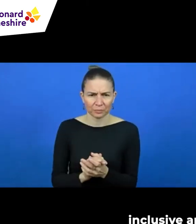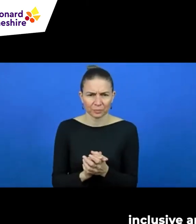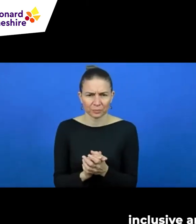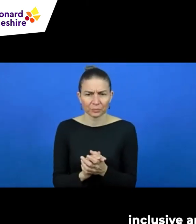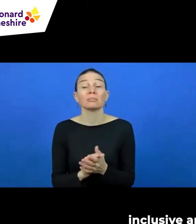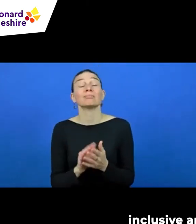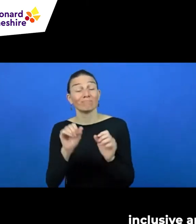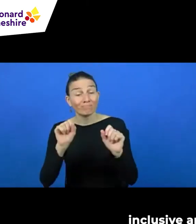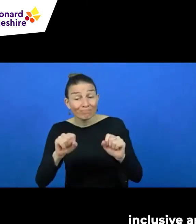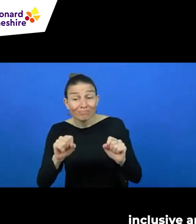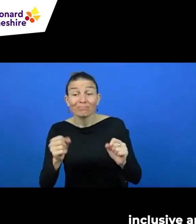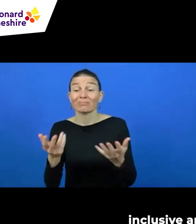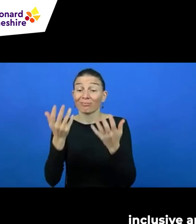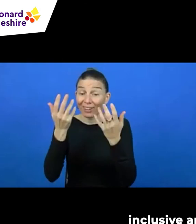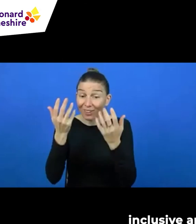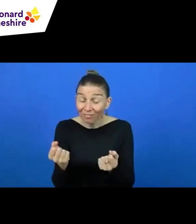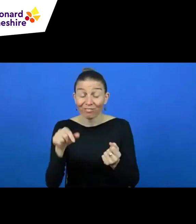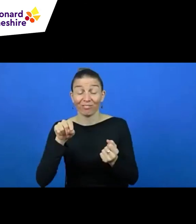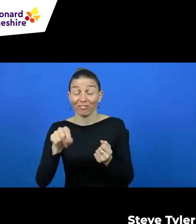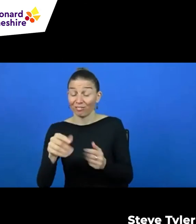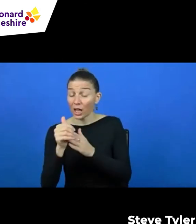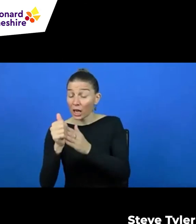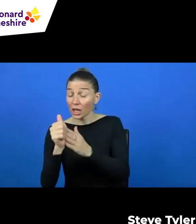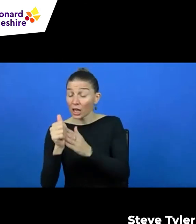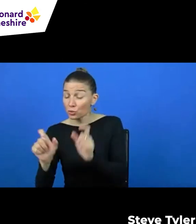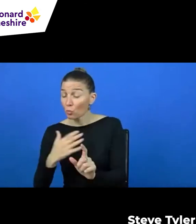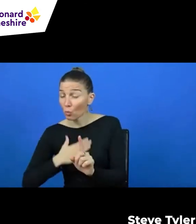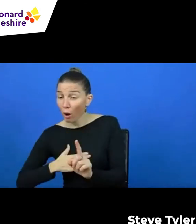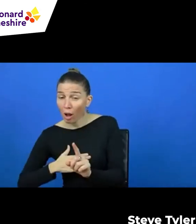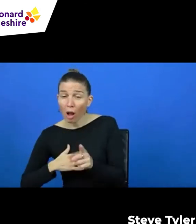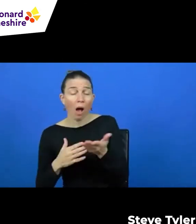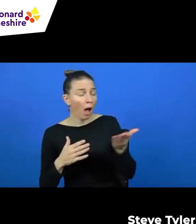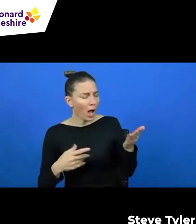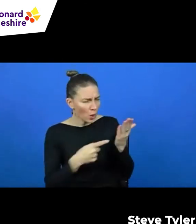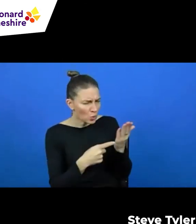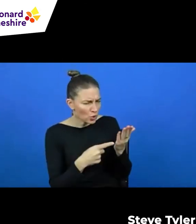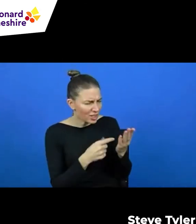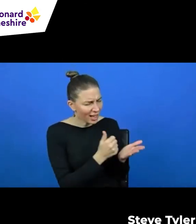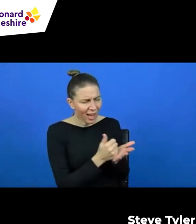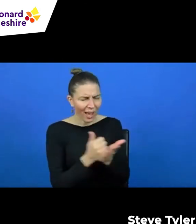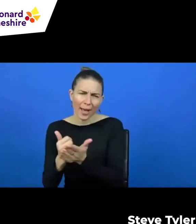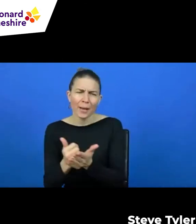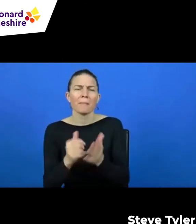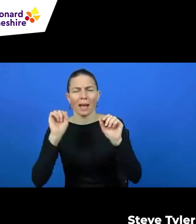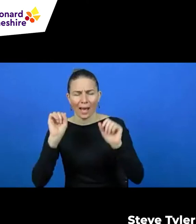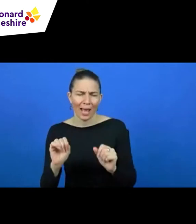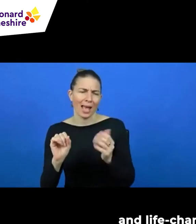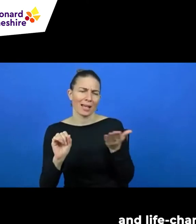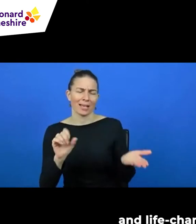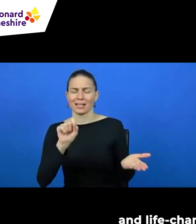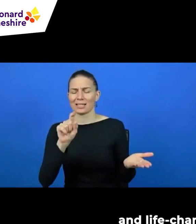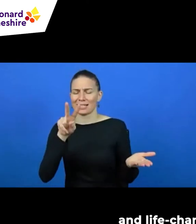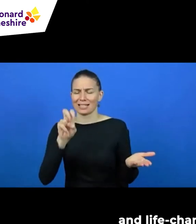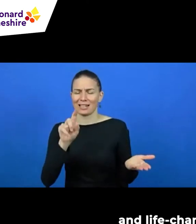and accessible technology a game changer. So Steve Tyler has a history of innovating sustainable